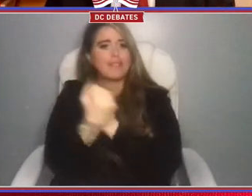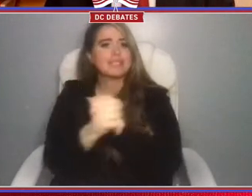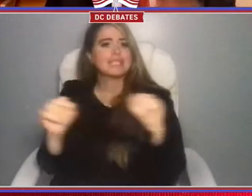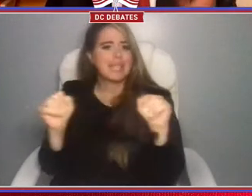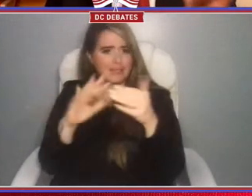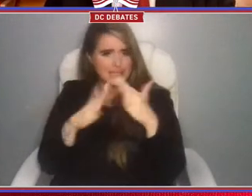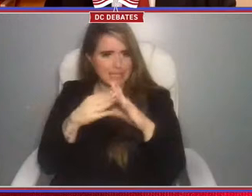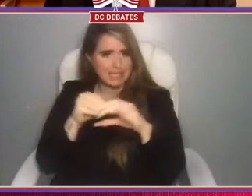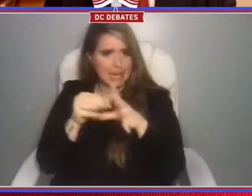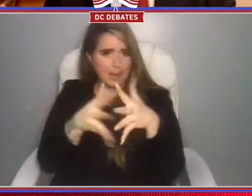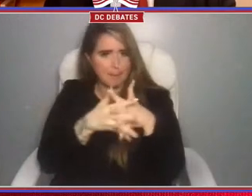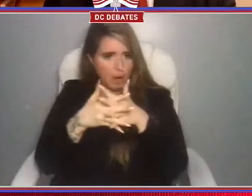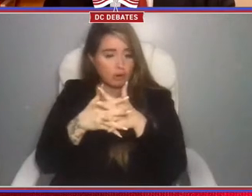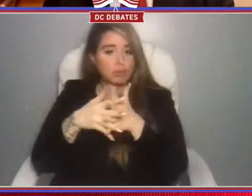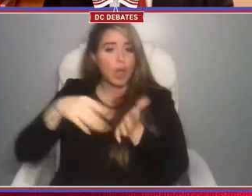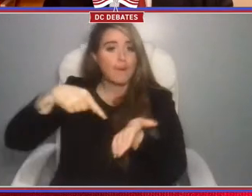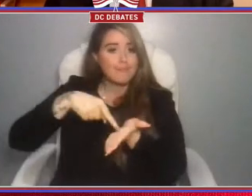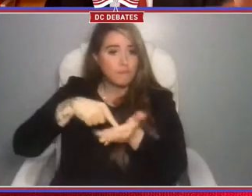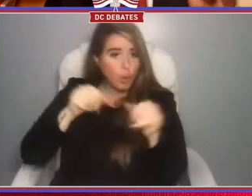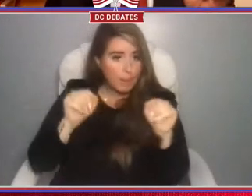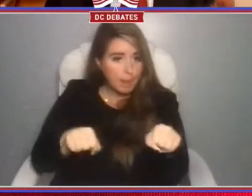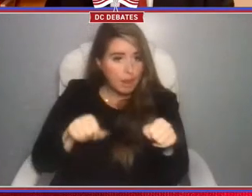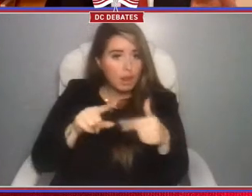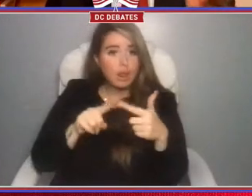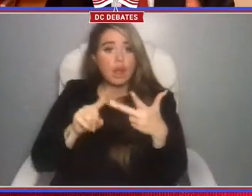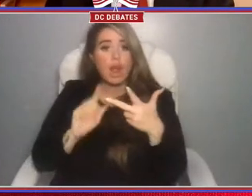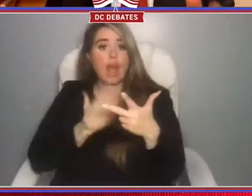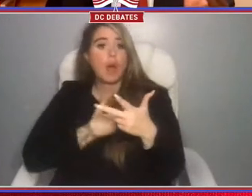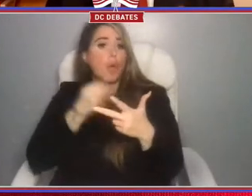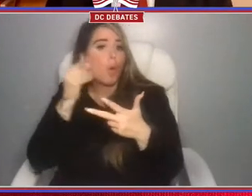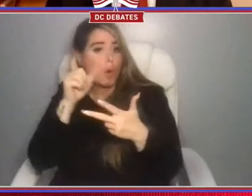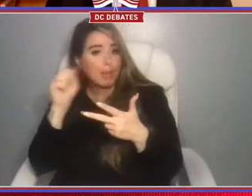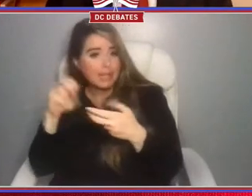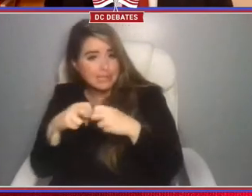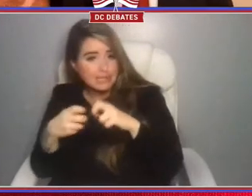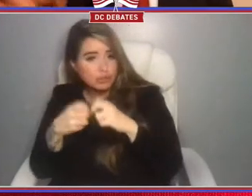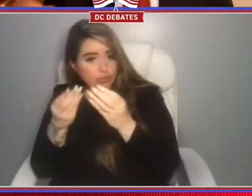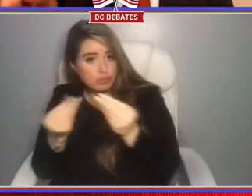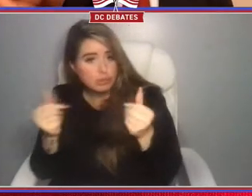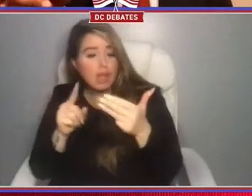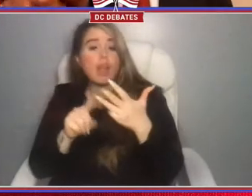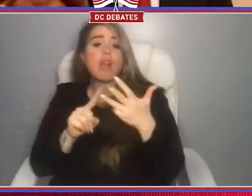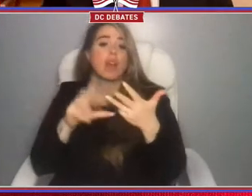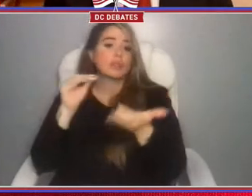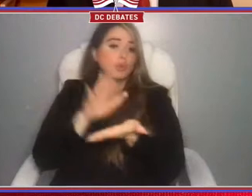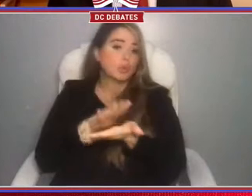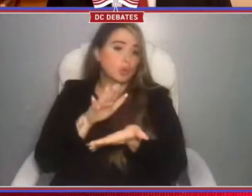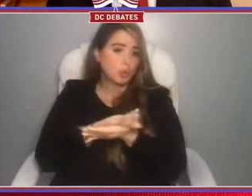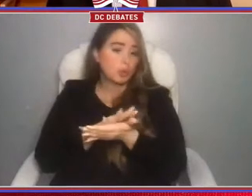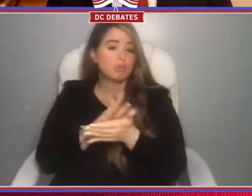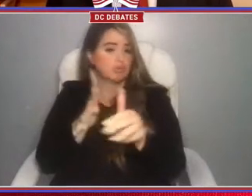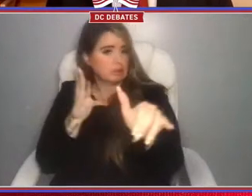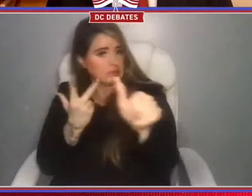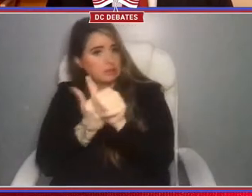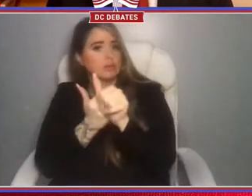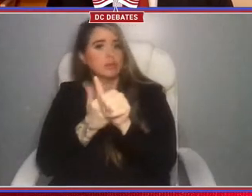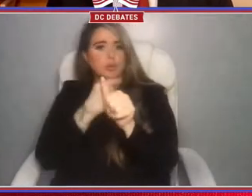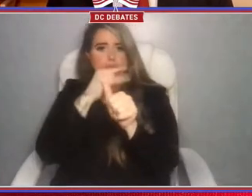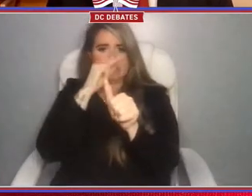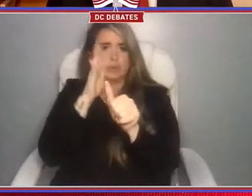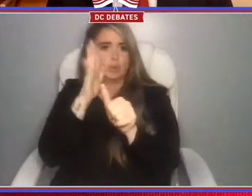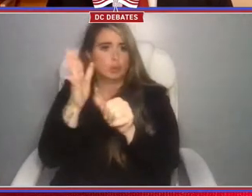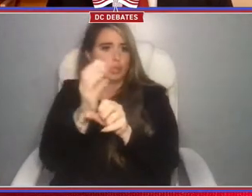affordable, our homeless issues, and make our schools make the grade. That is why I'm asking for your vote on